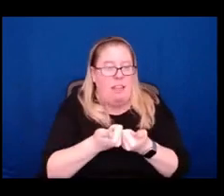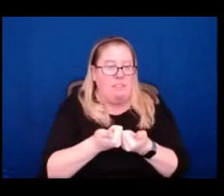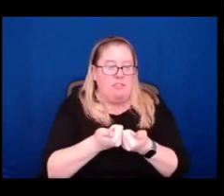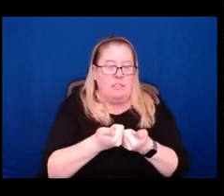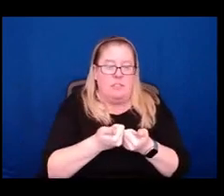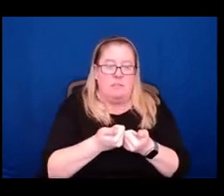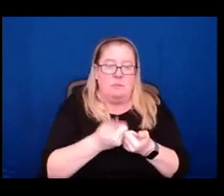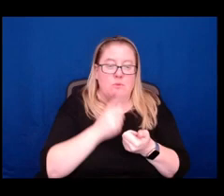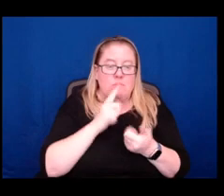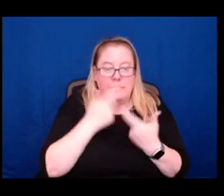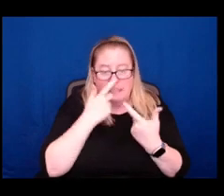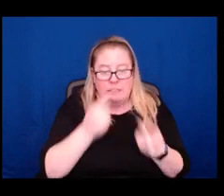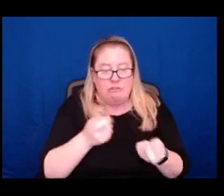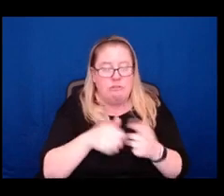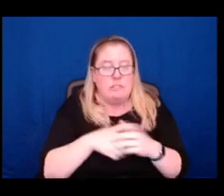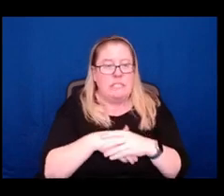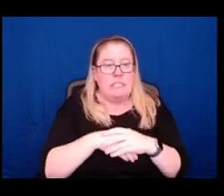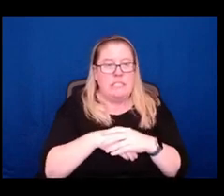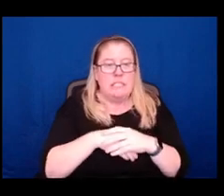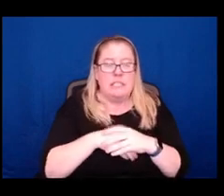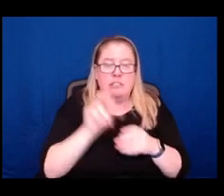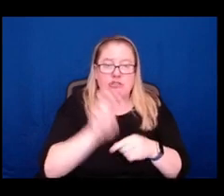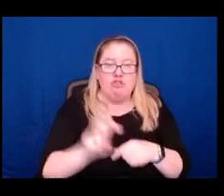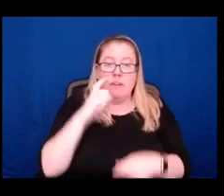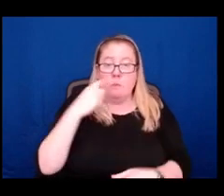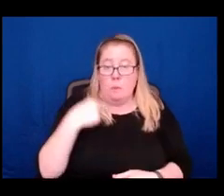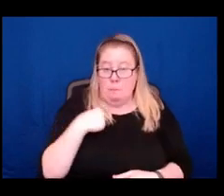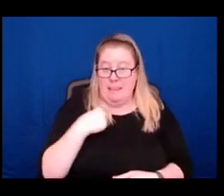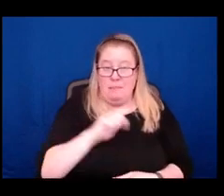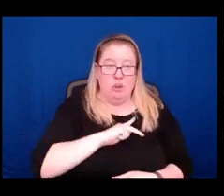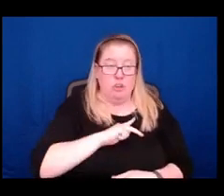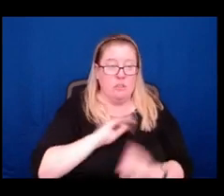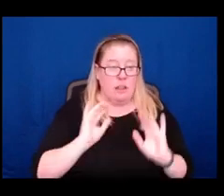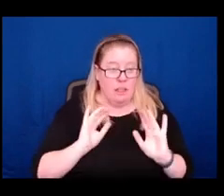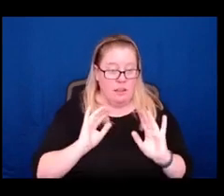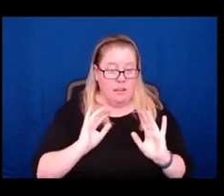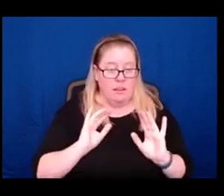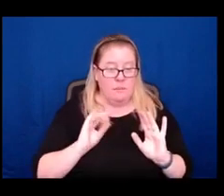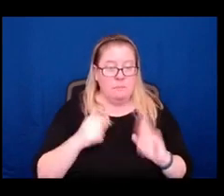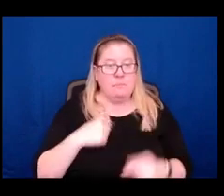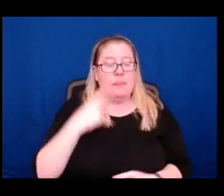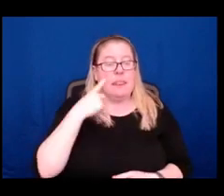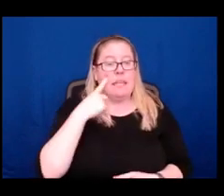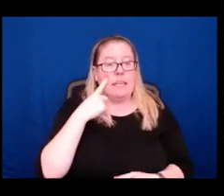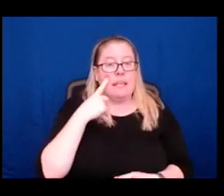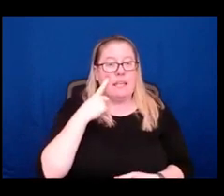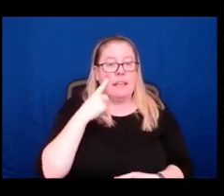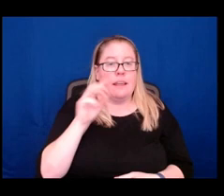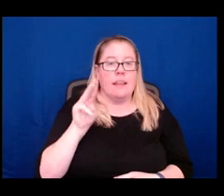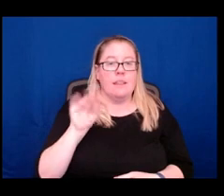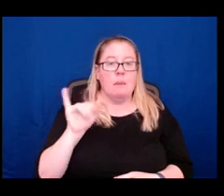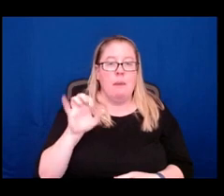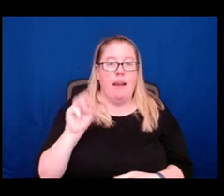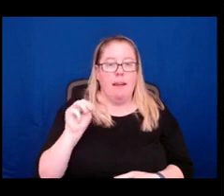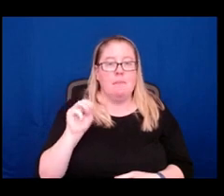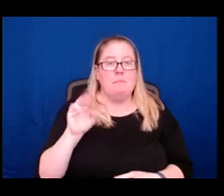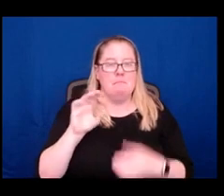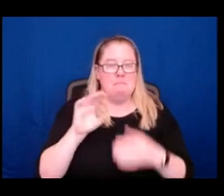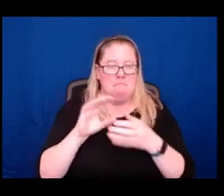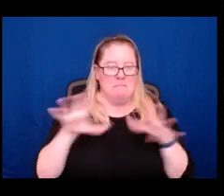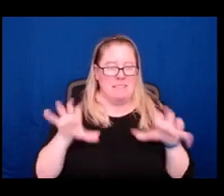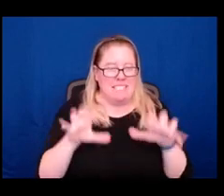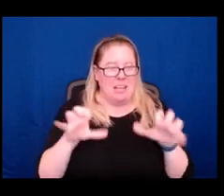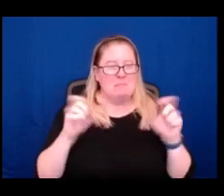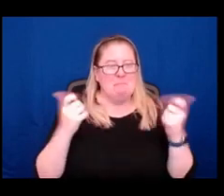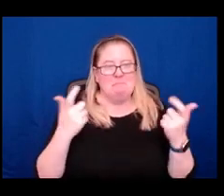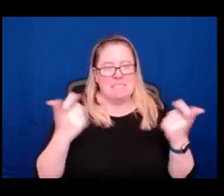really interesting journey for me personally. And I think, you know, when I hear the Mayan massage, I'll just say that the biggest